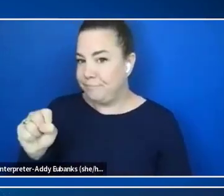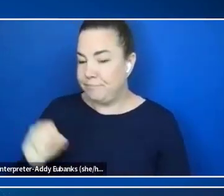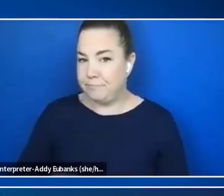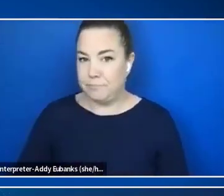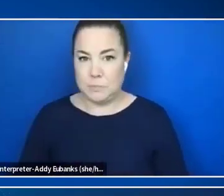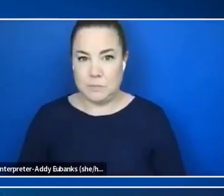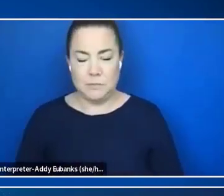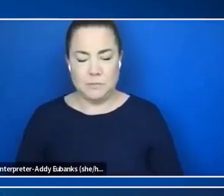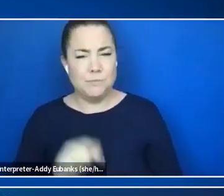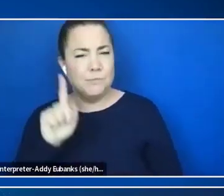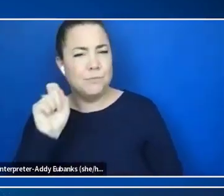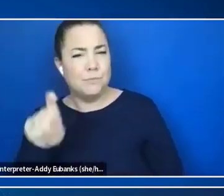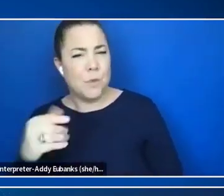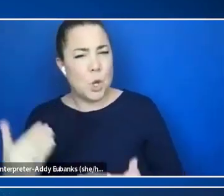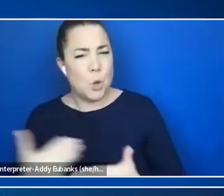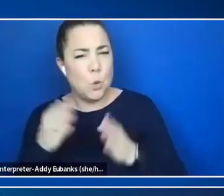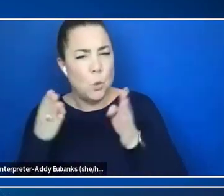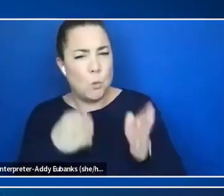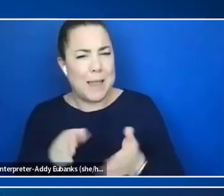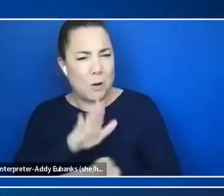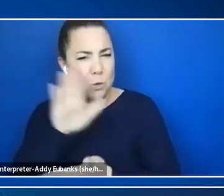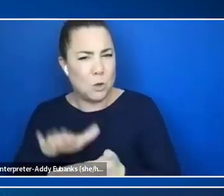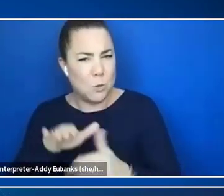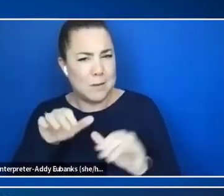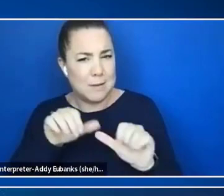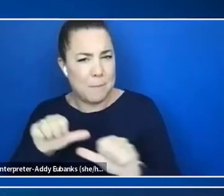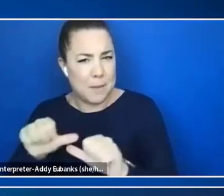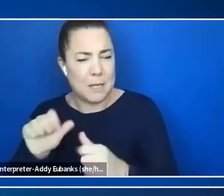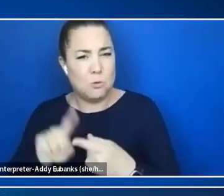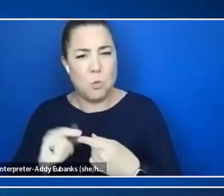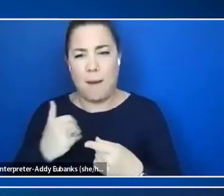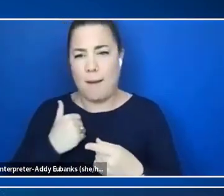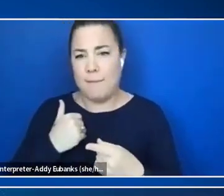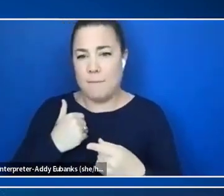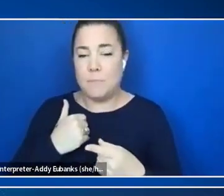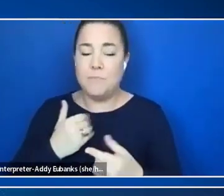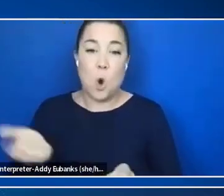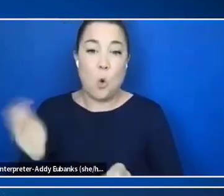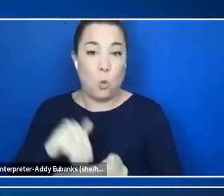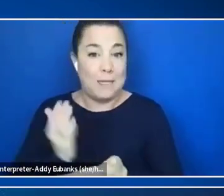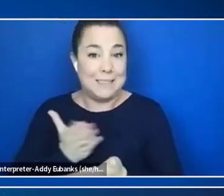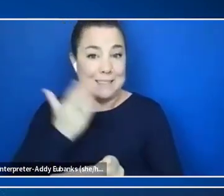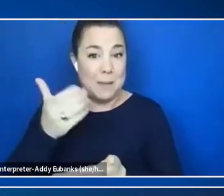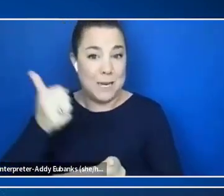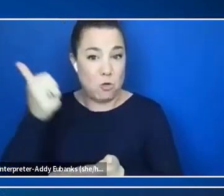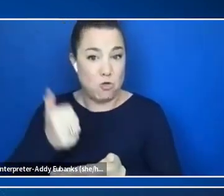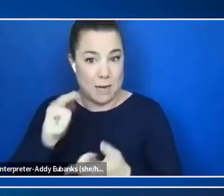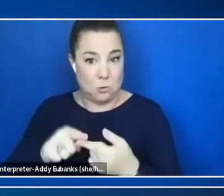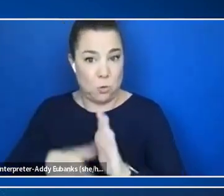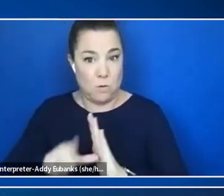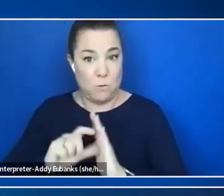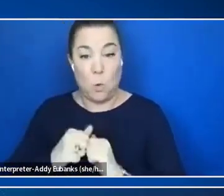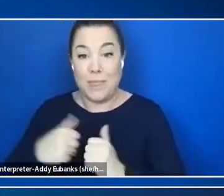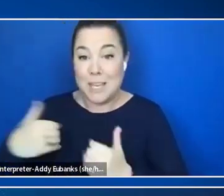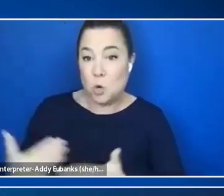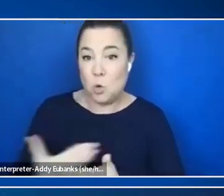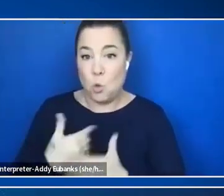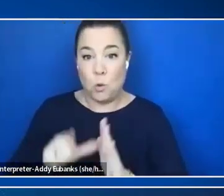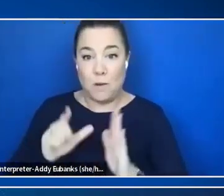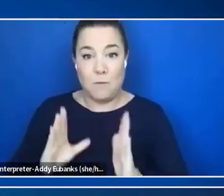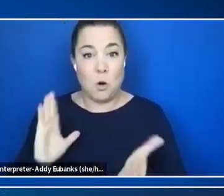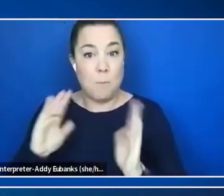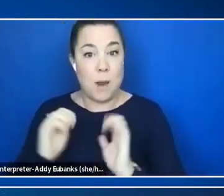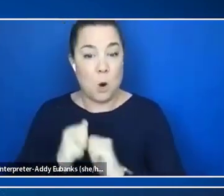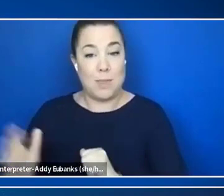Does this new plan reduce the likelihood of having our resubmitted grants be reviewed by new reviewers instead of